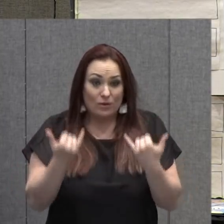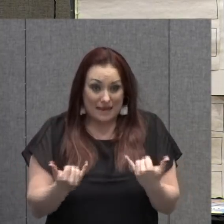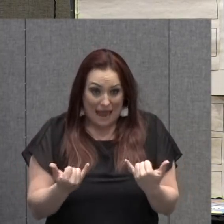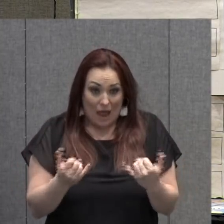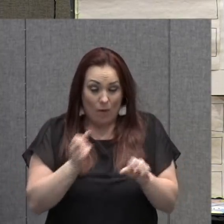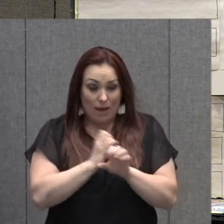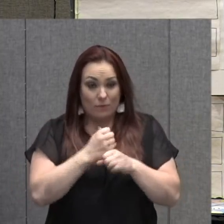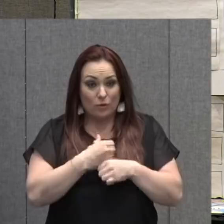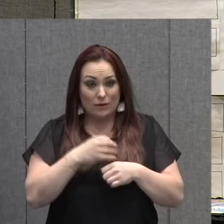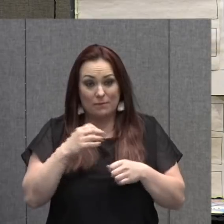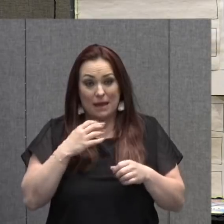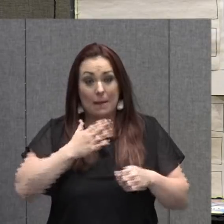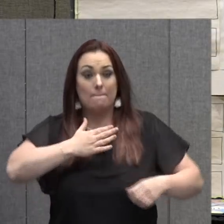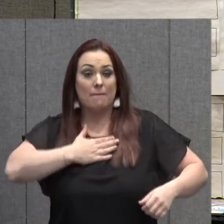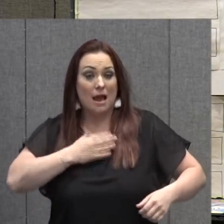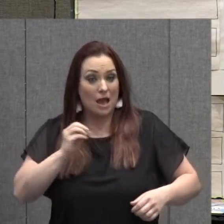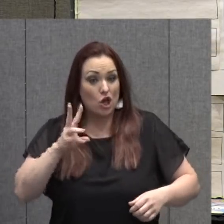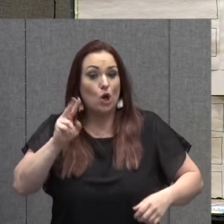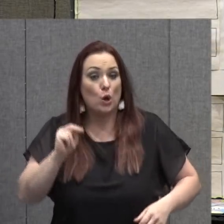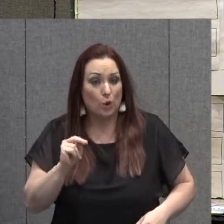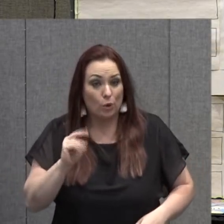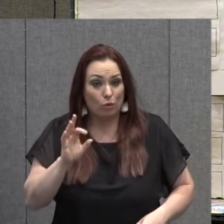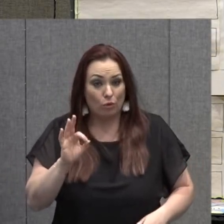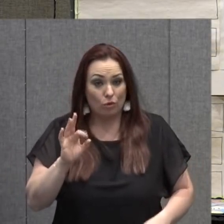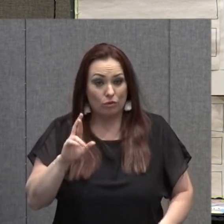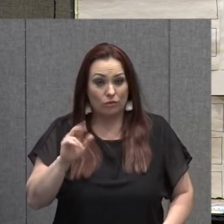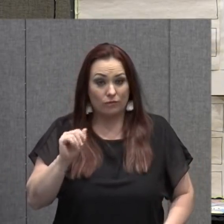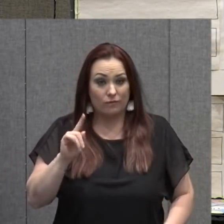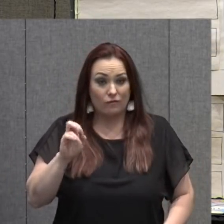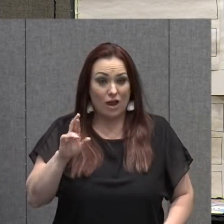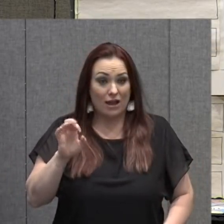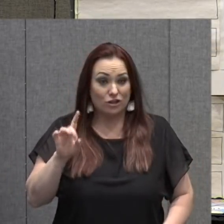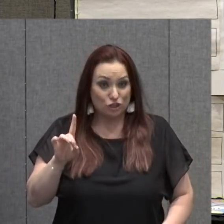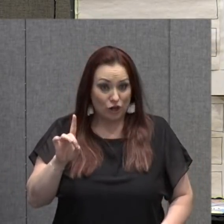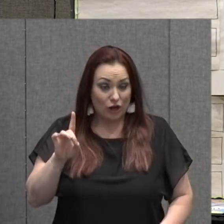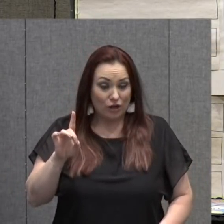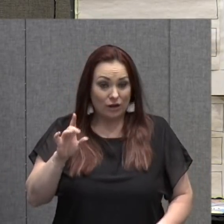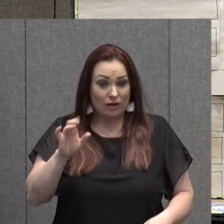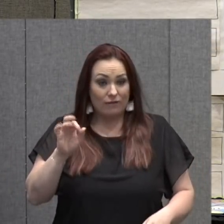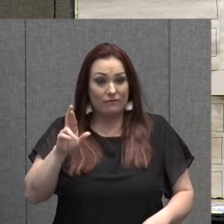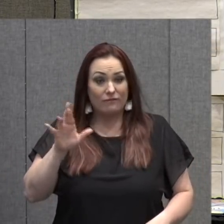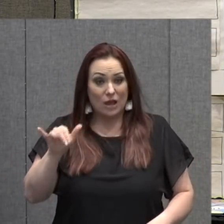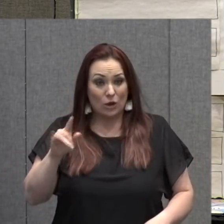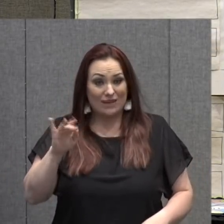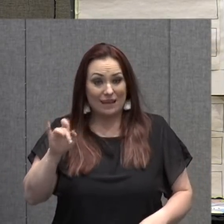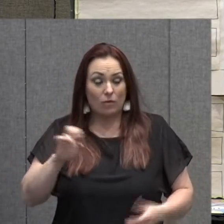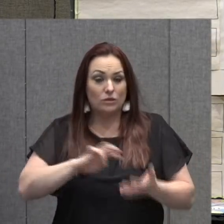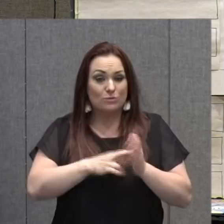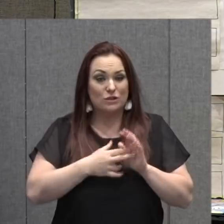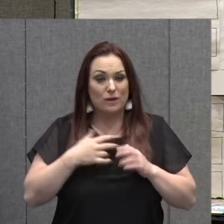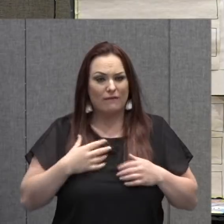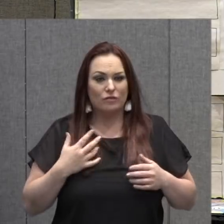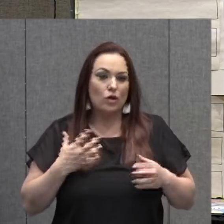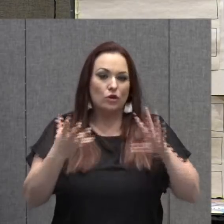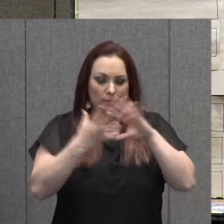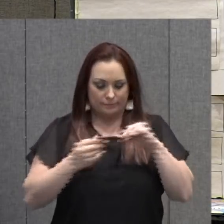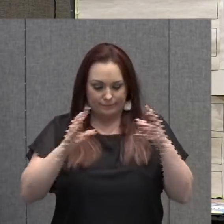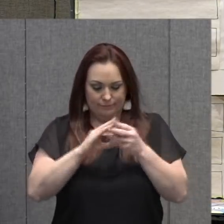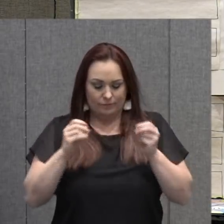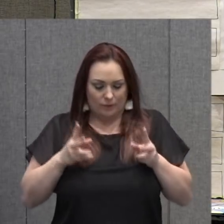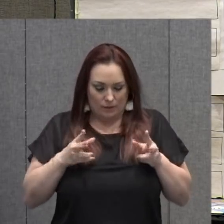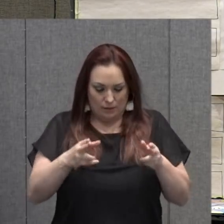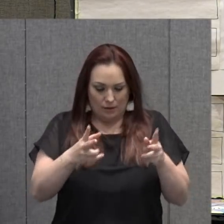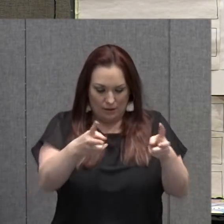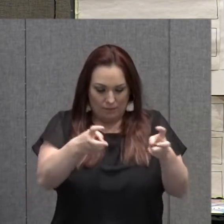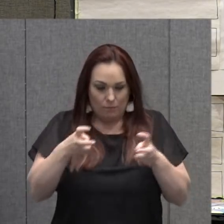tale. Now, a fractured fairy tale, like I told you guys are going to take a part out. And then you can, when